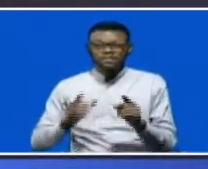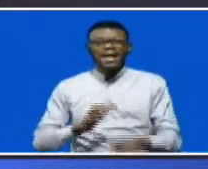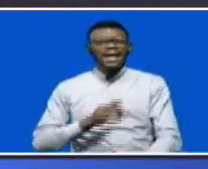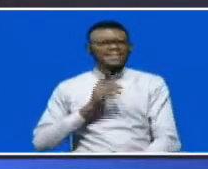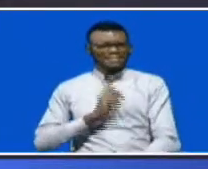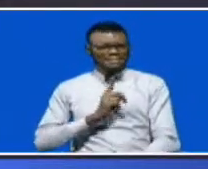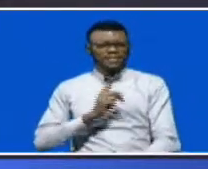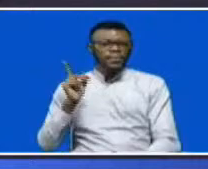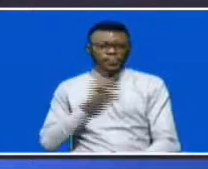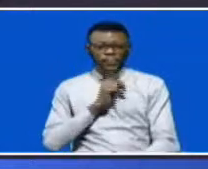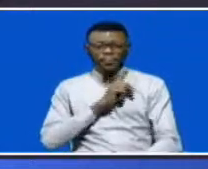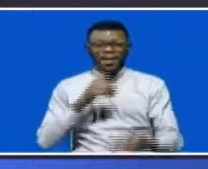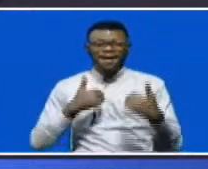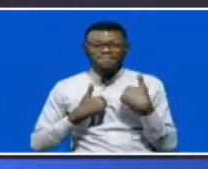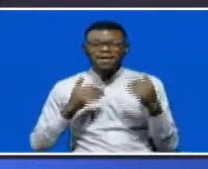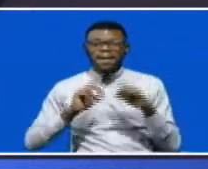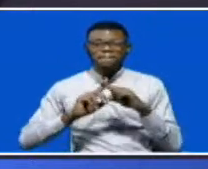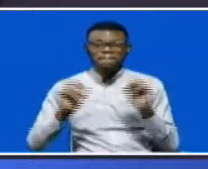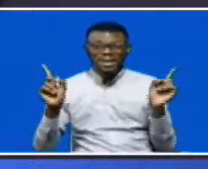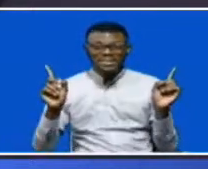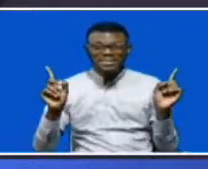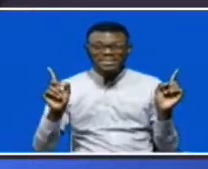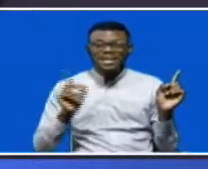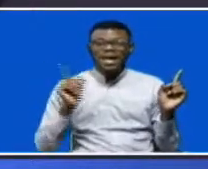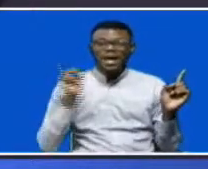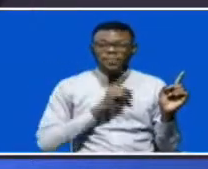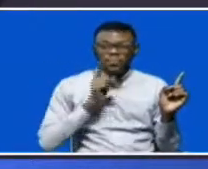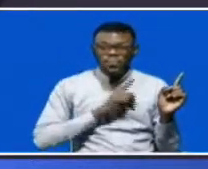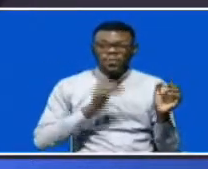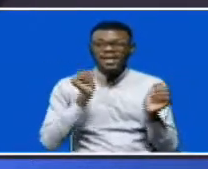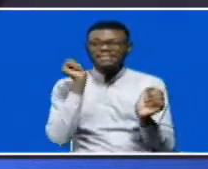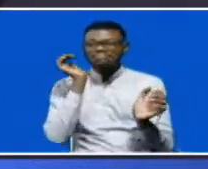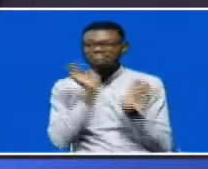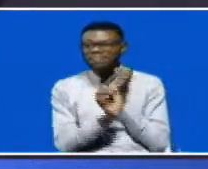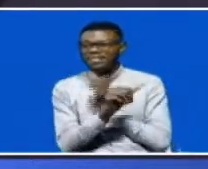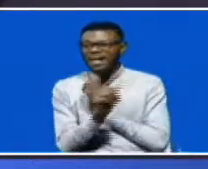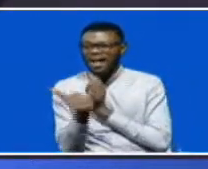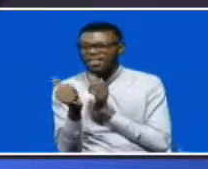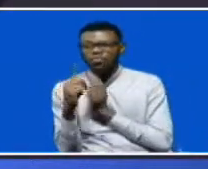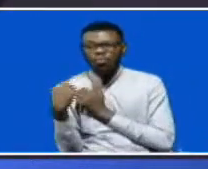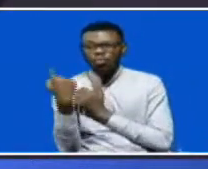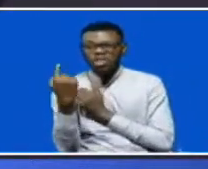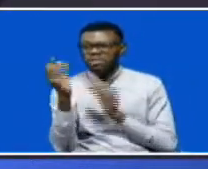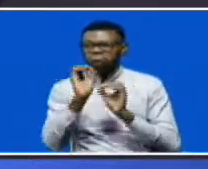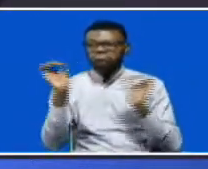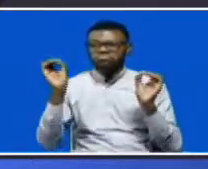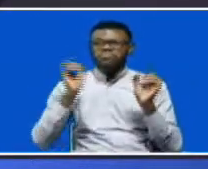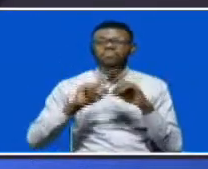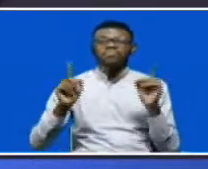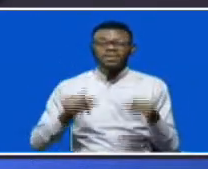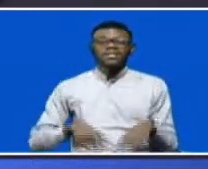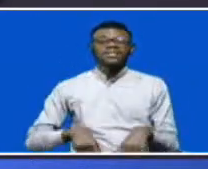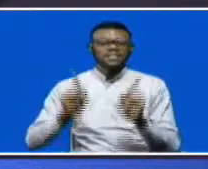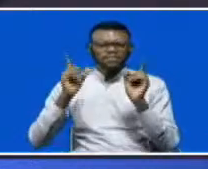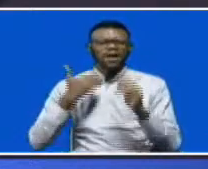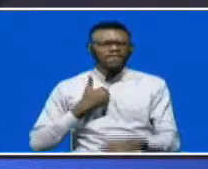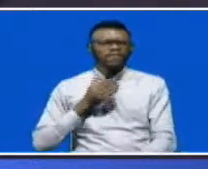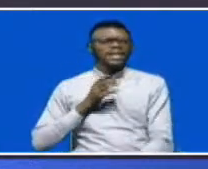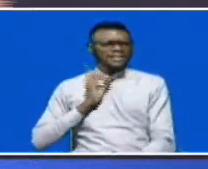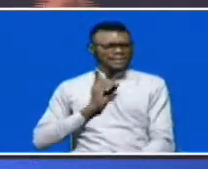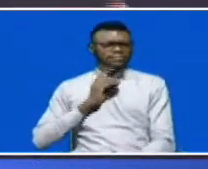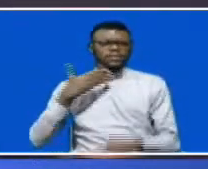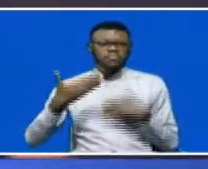disciplinarian. But not only in disciplining others, but the discipline within which he carried